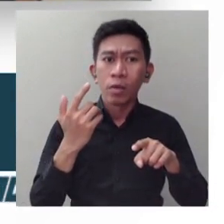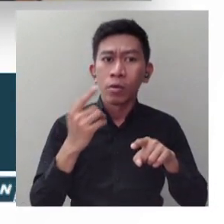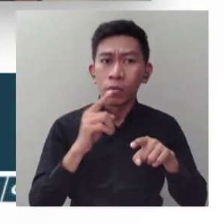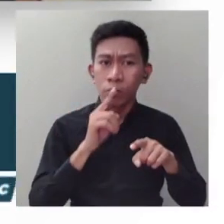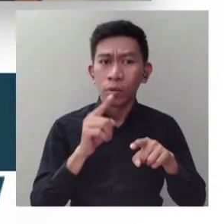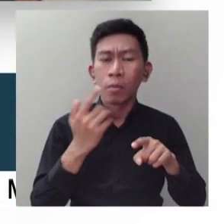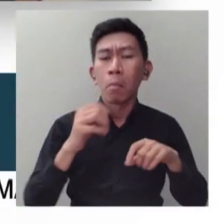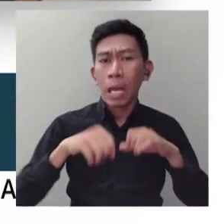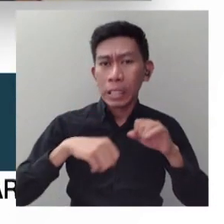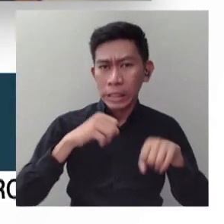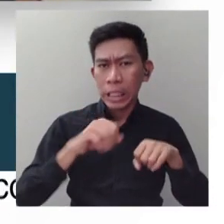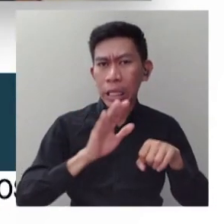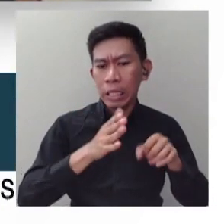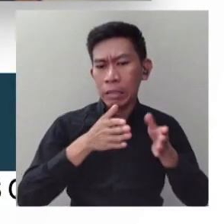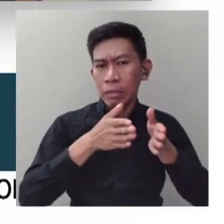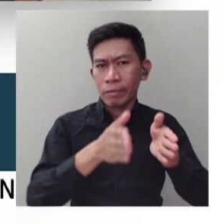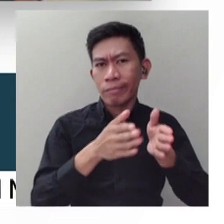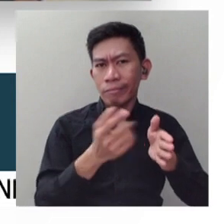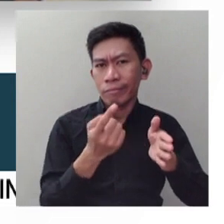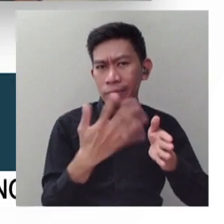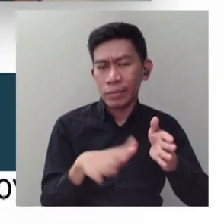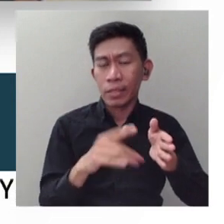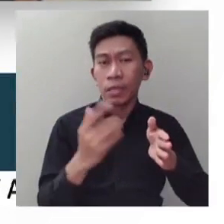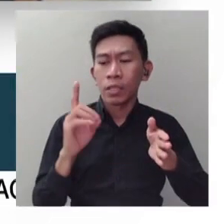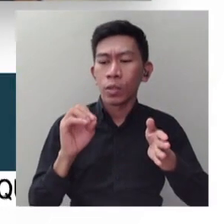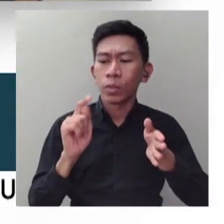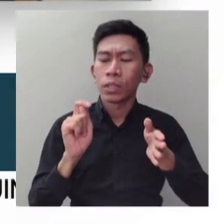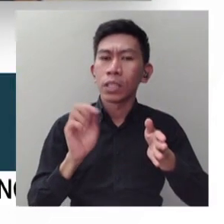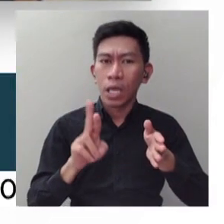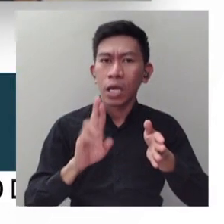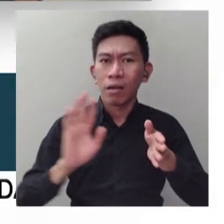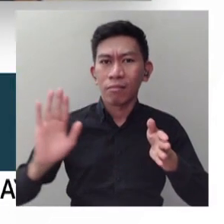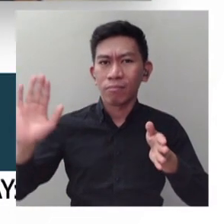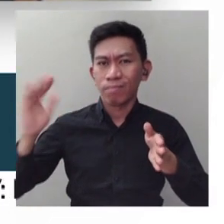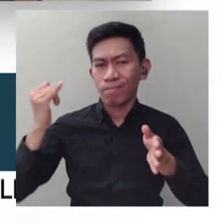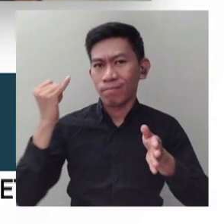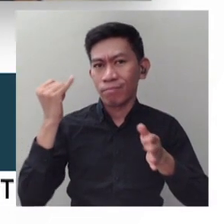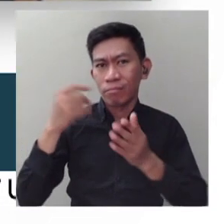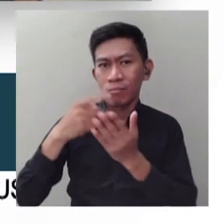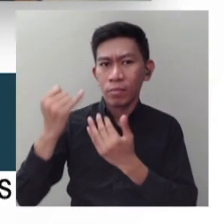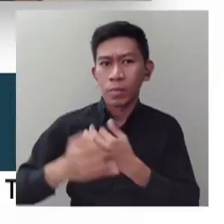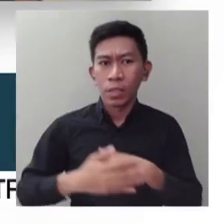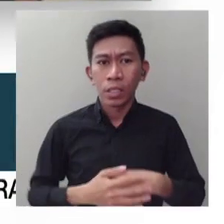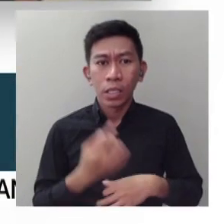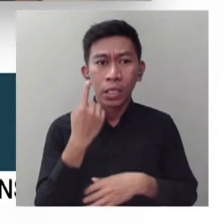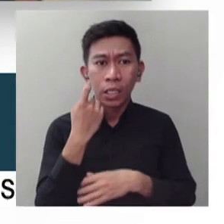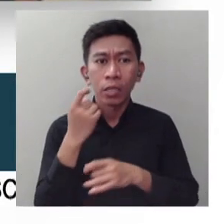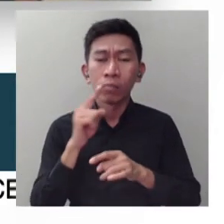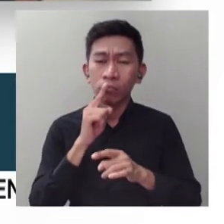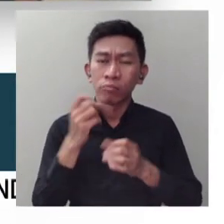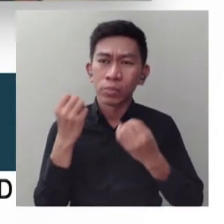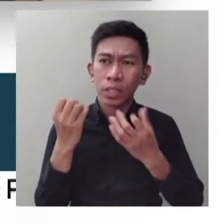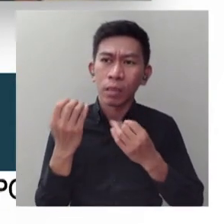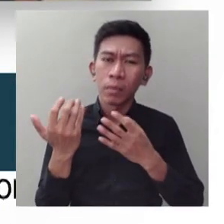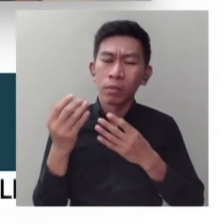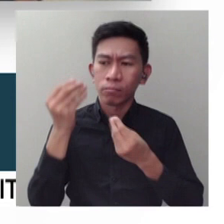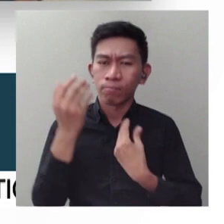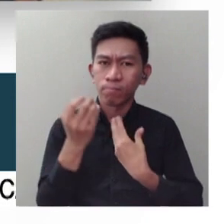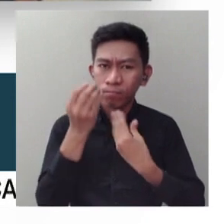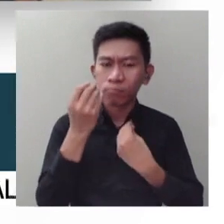at polisiya ng DOTR. Kami po recently maraming narekong reklamo mula sa bicycle groups